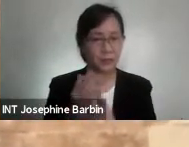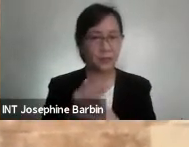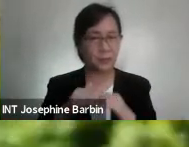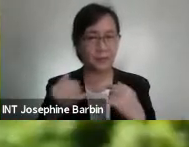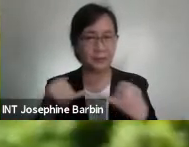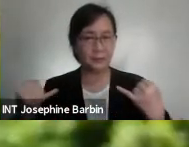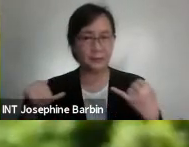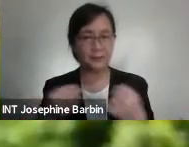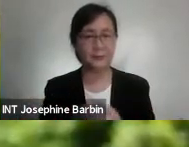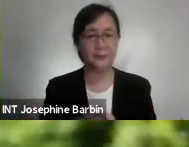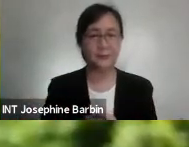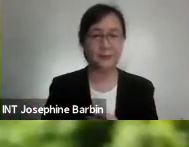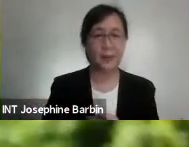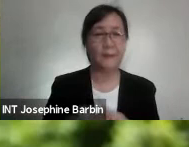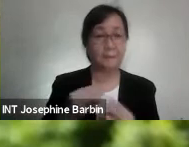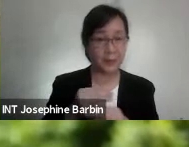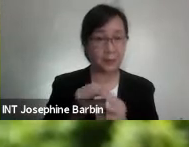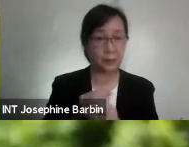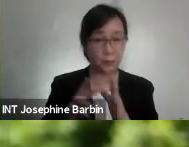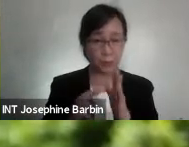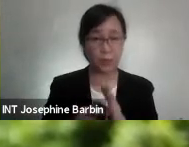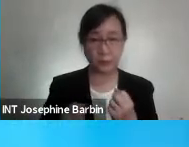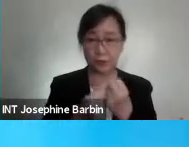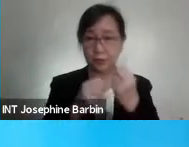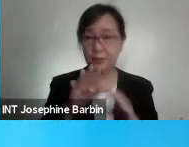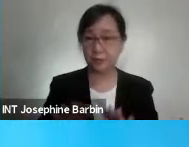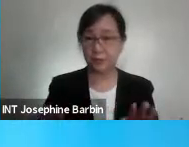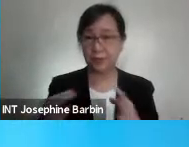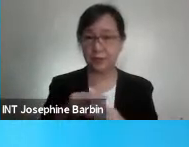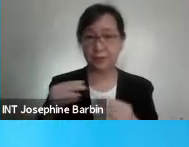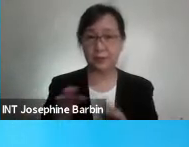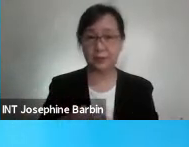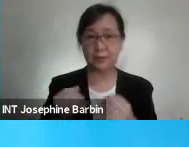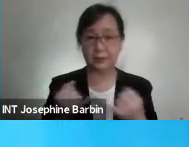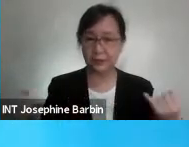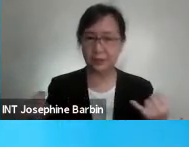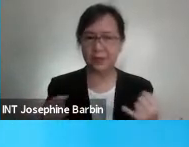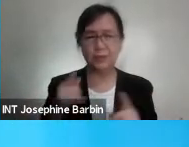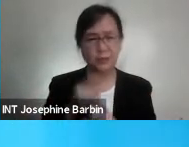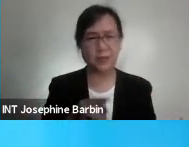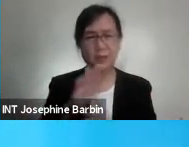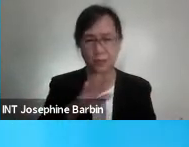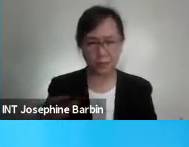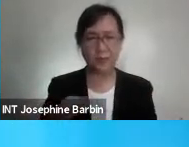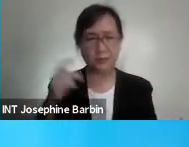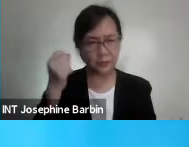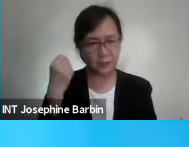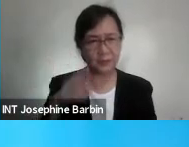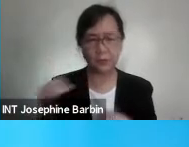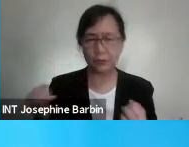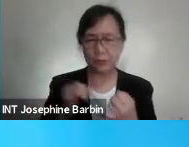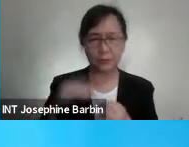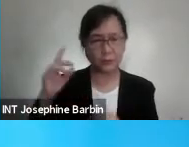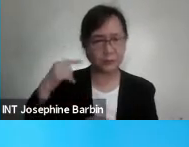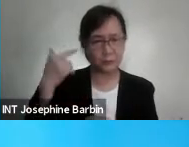mtandaoni. Make rules that support children's rights online. Ensure that everyone understands the rules, including the government